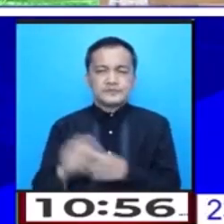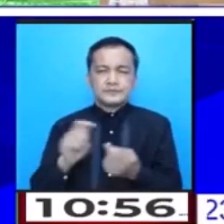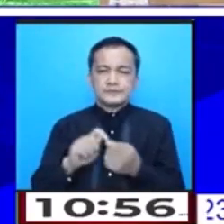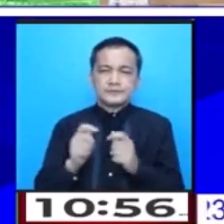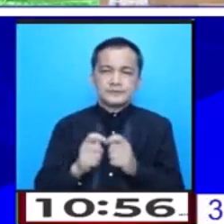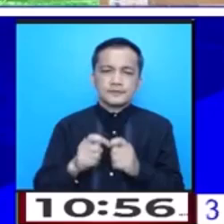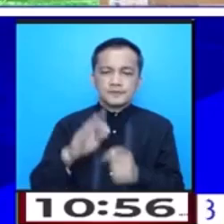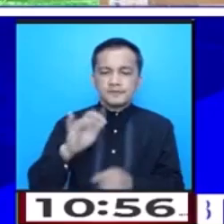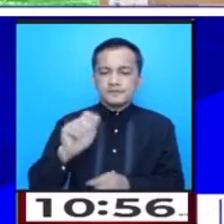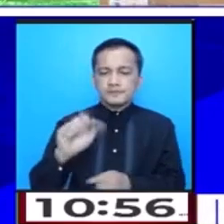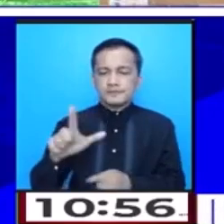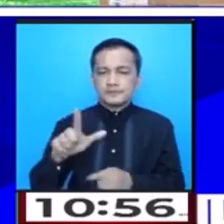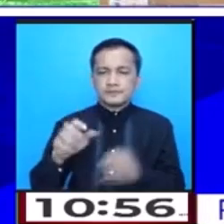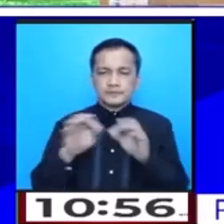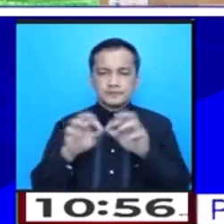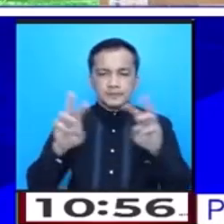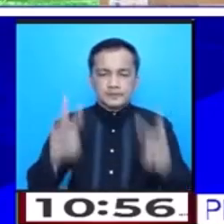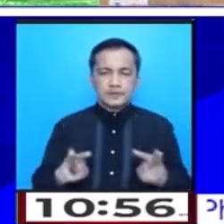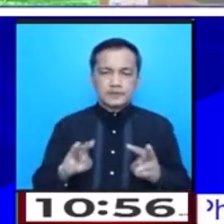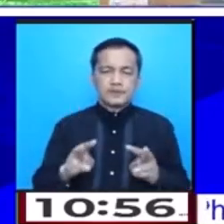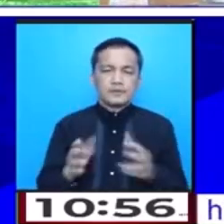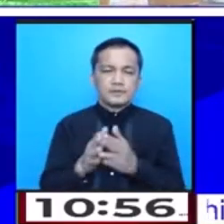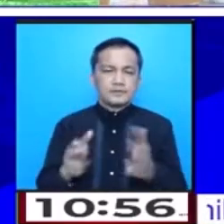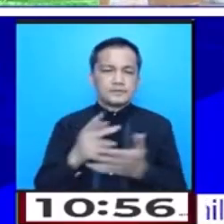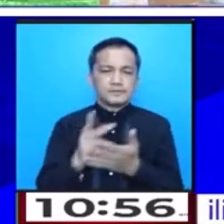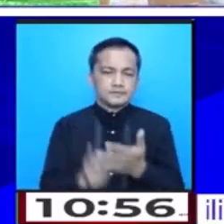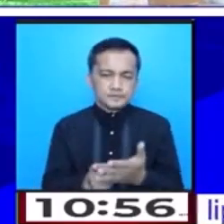a major part of the lens